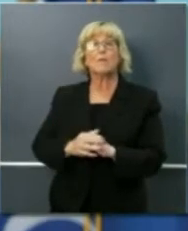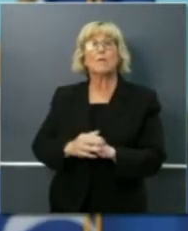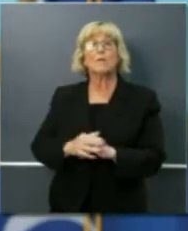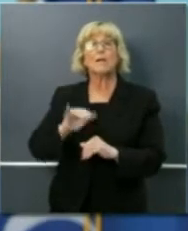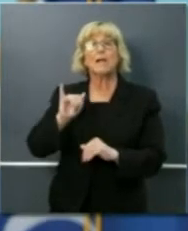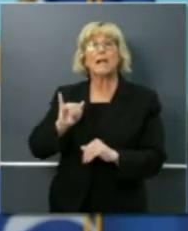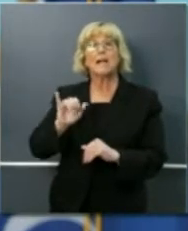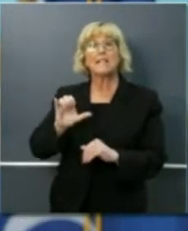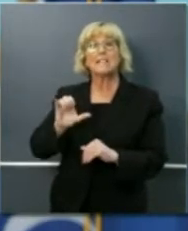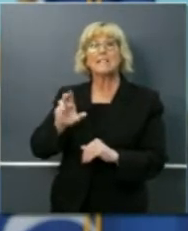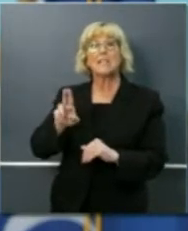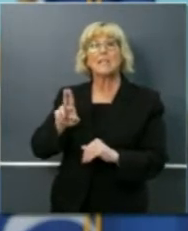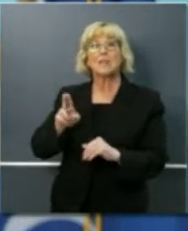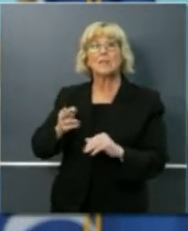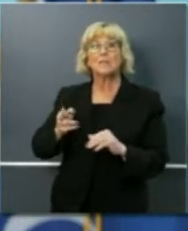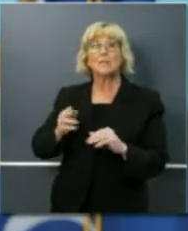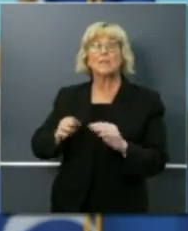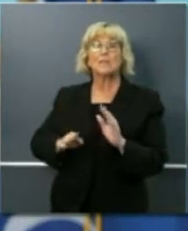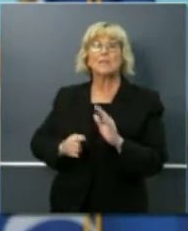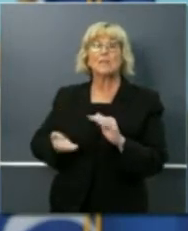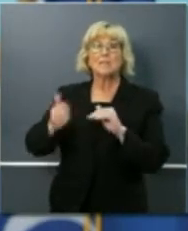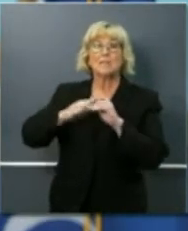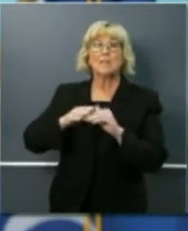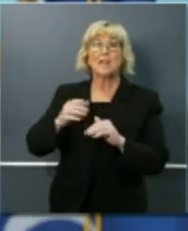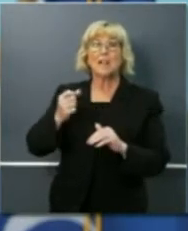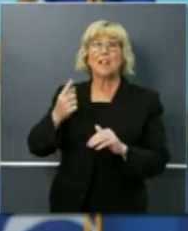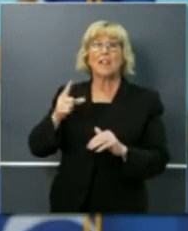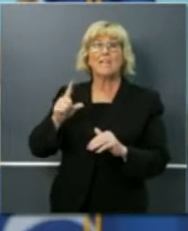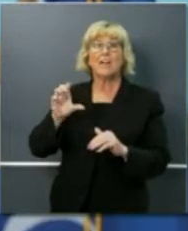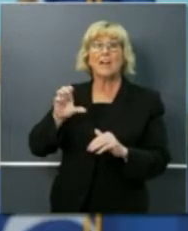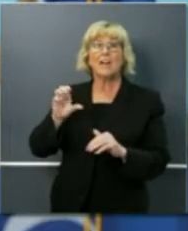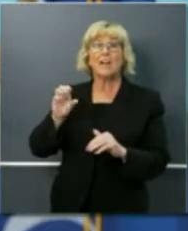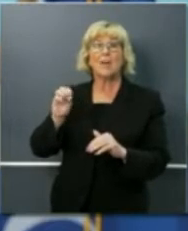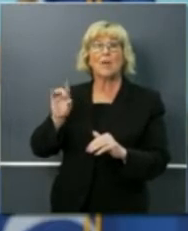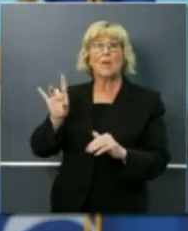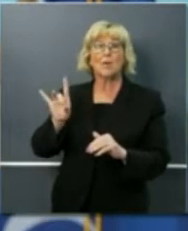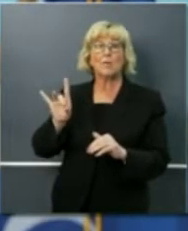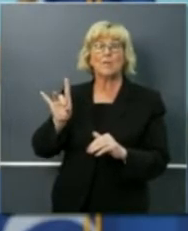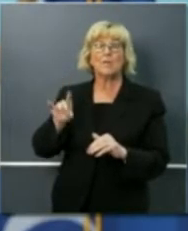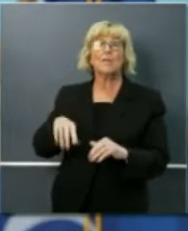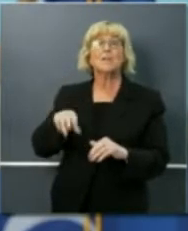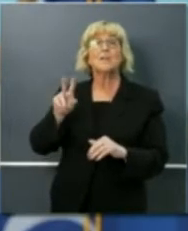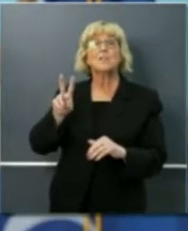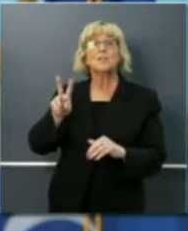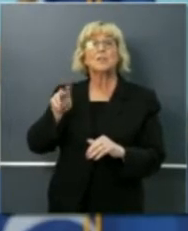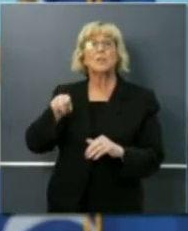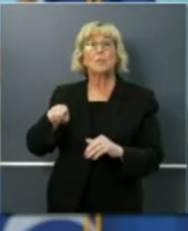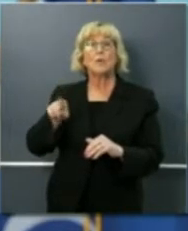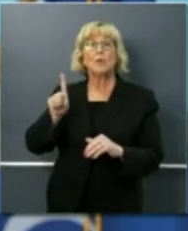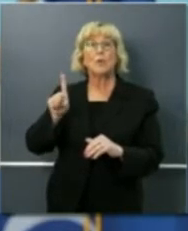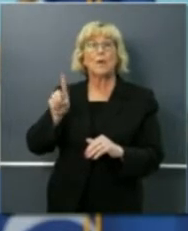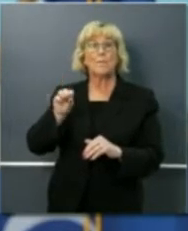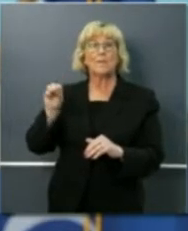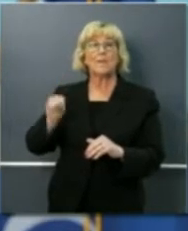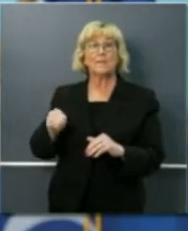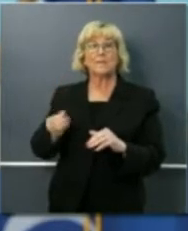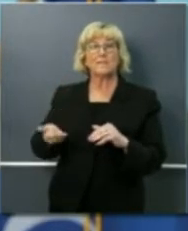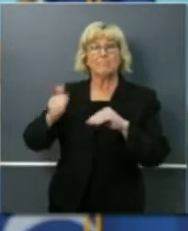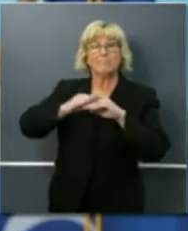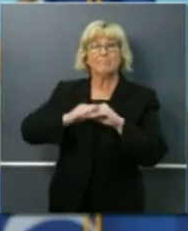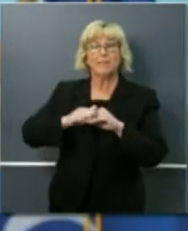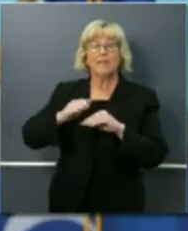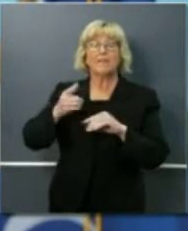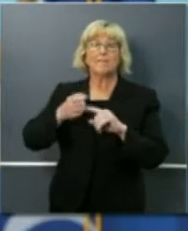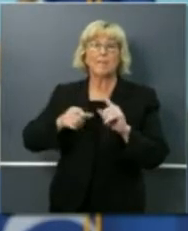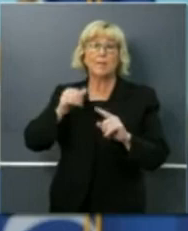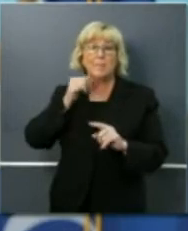to 1,108. That was about a 2.1% increase over the course of the last